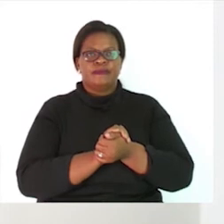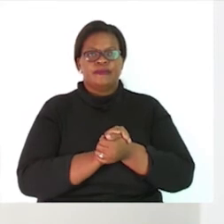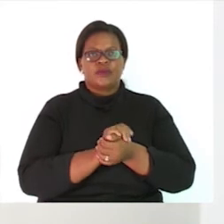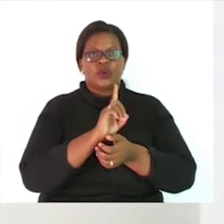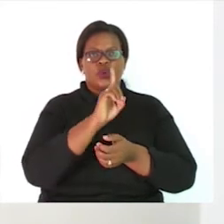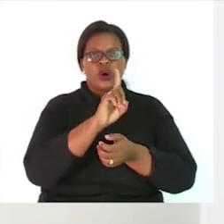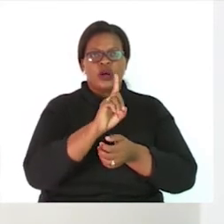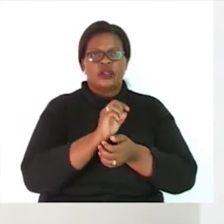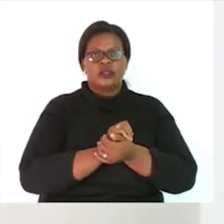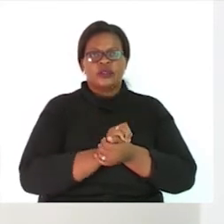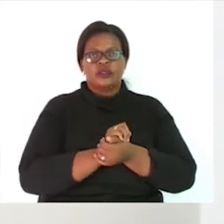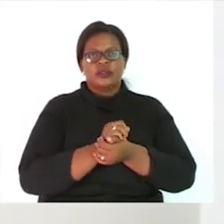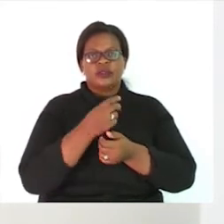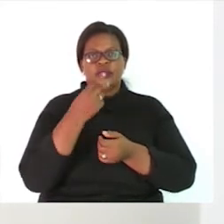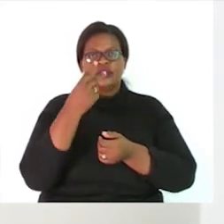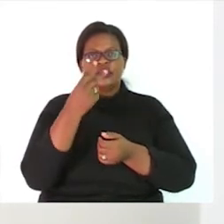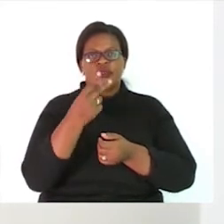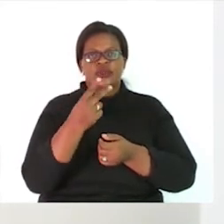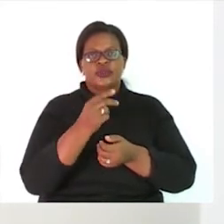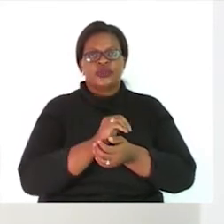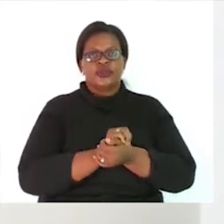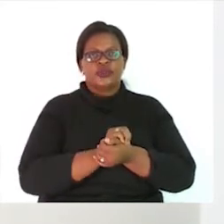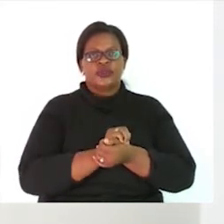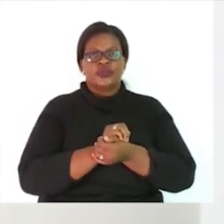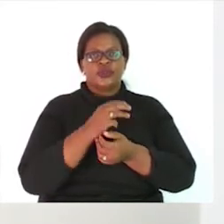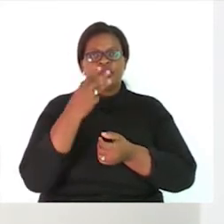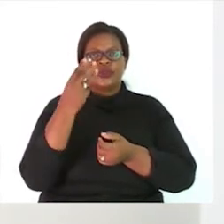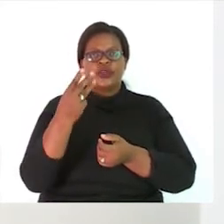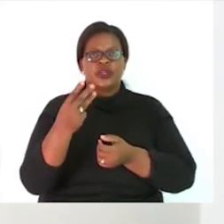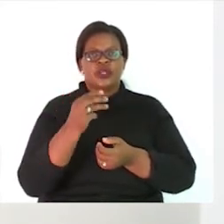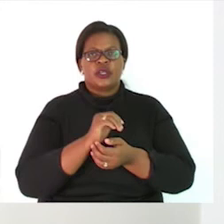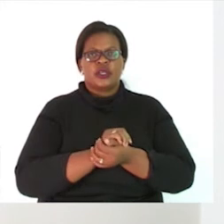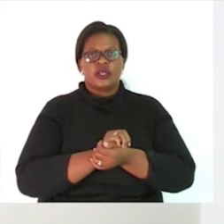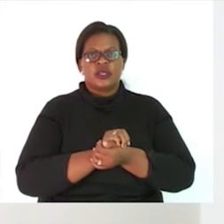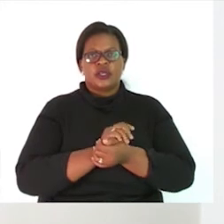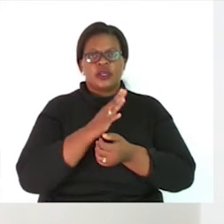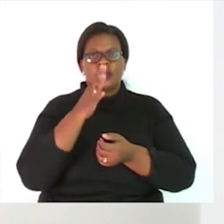1, we have 2, we have 3,